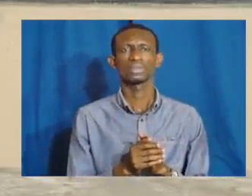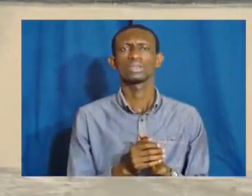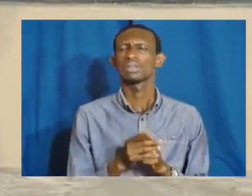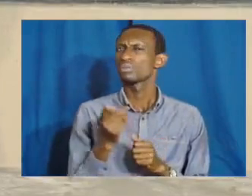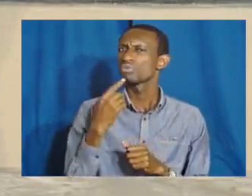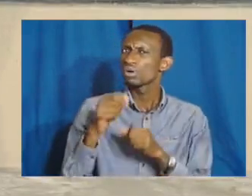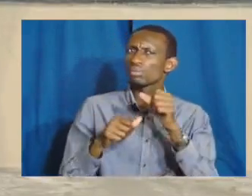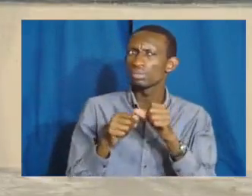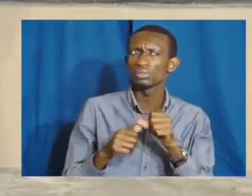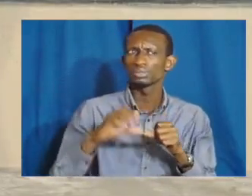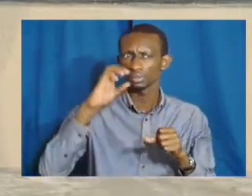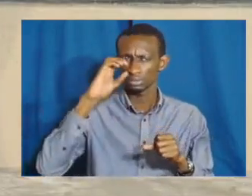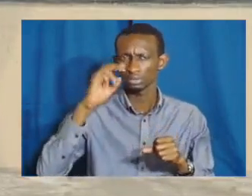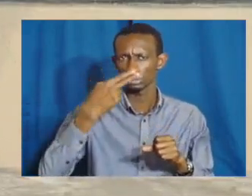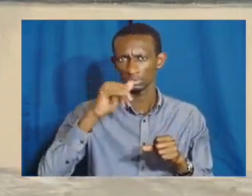isomerism.